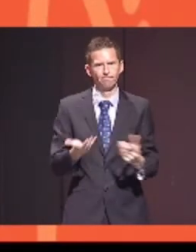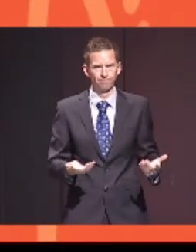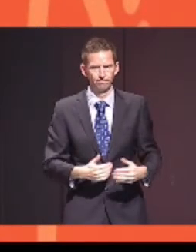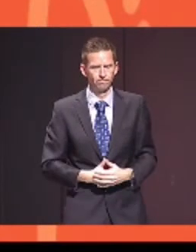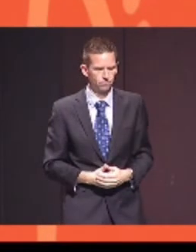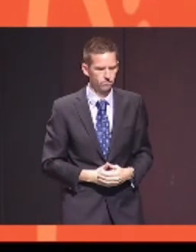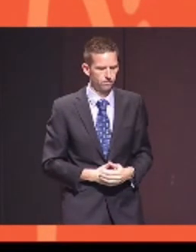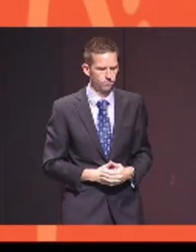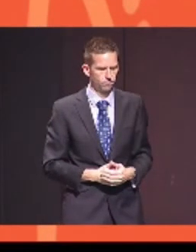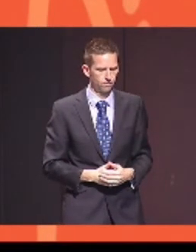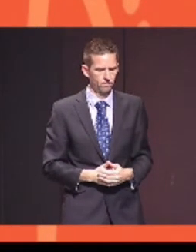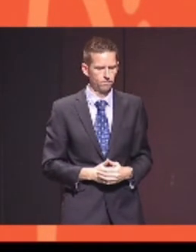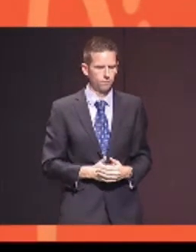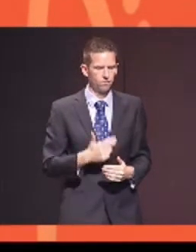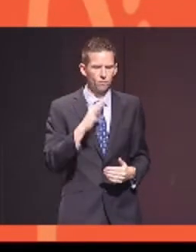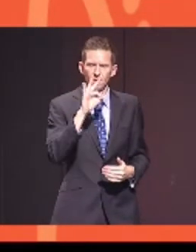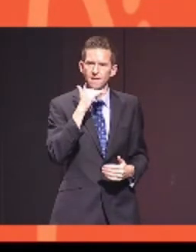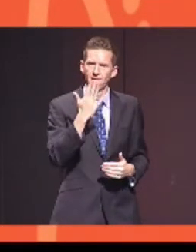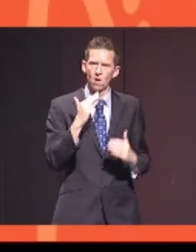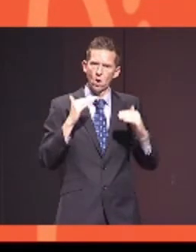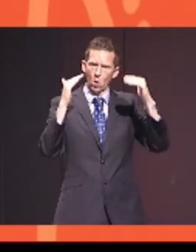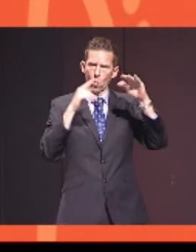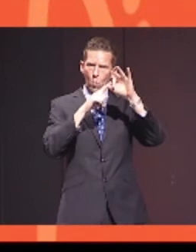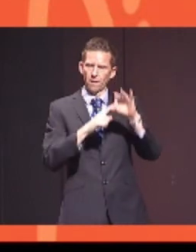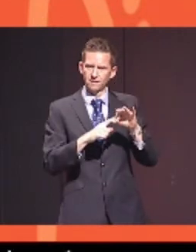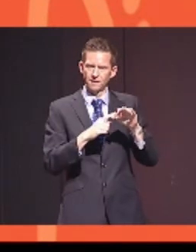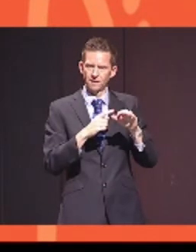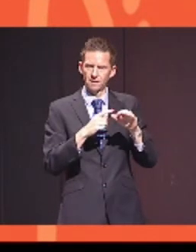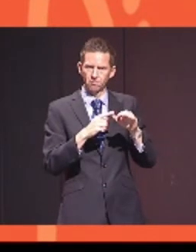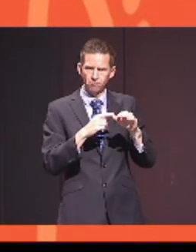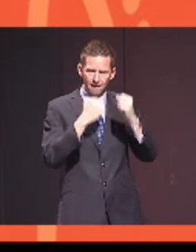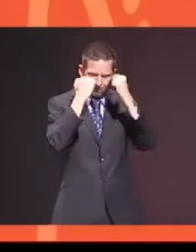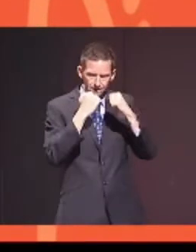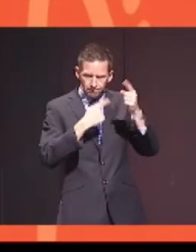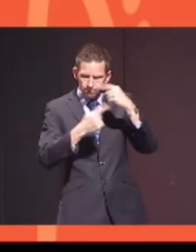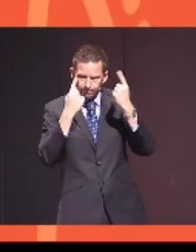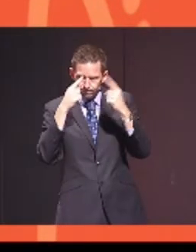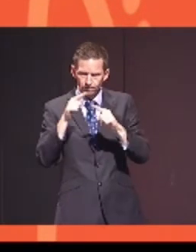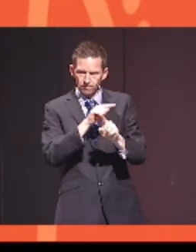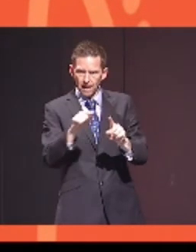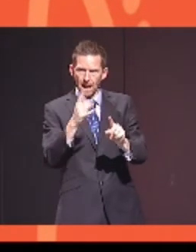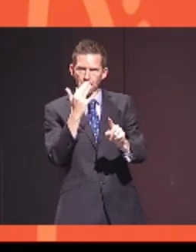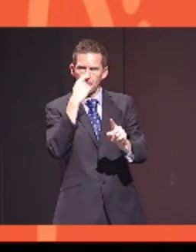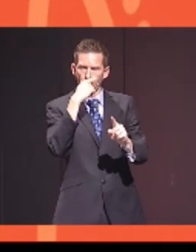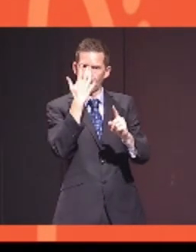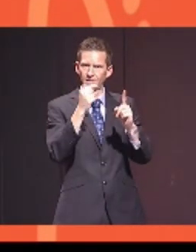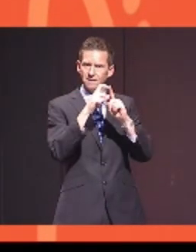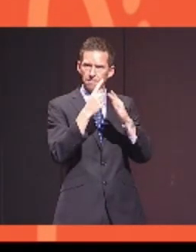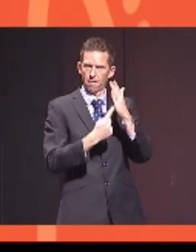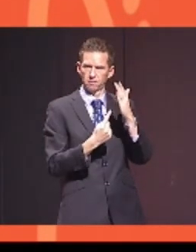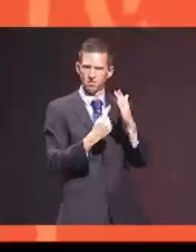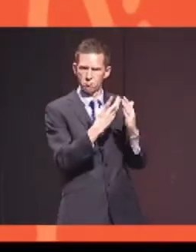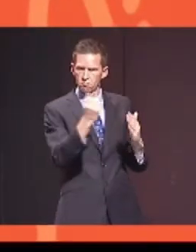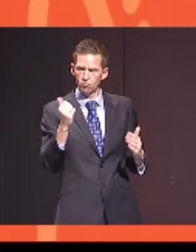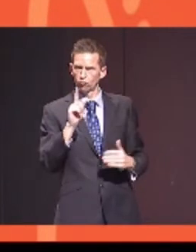Lack of high-quality population-based evidence to estimate the size of the population of young with disabilities at